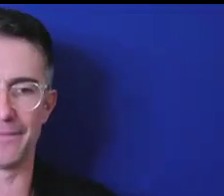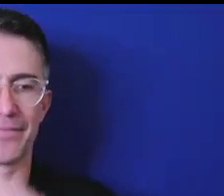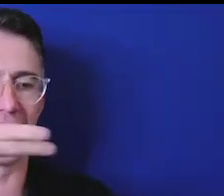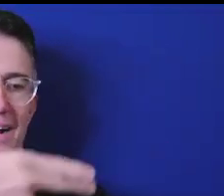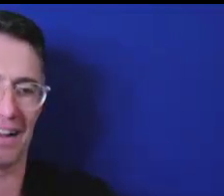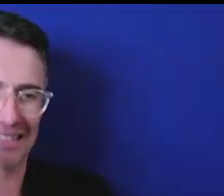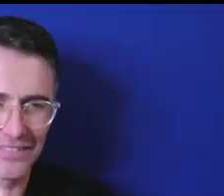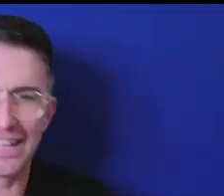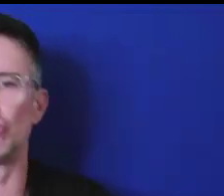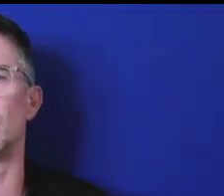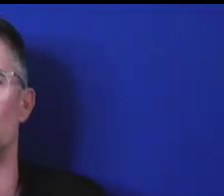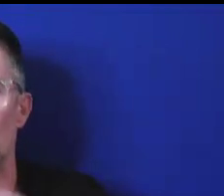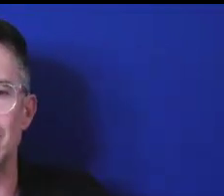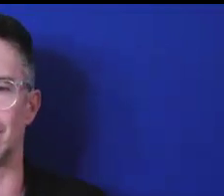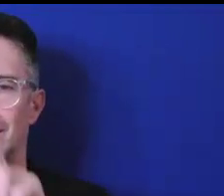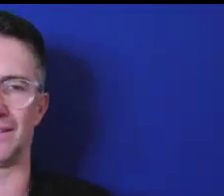transfer